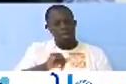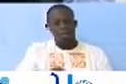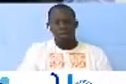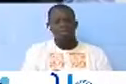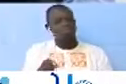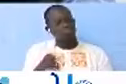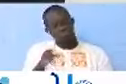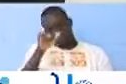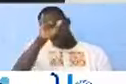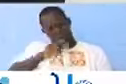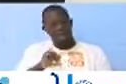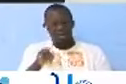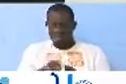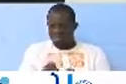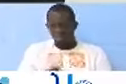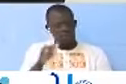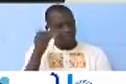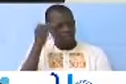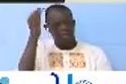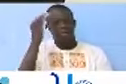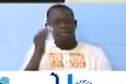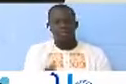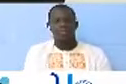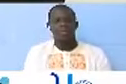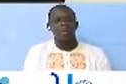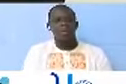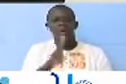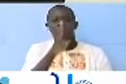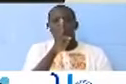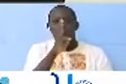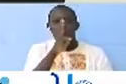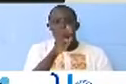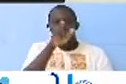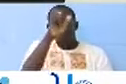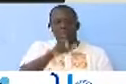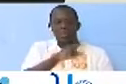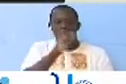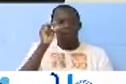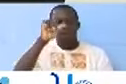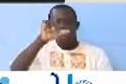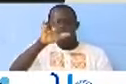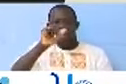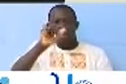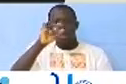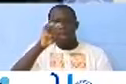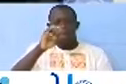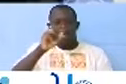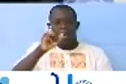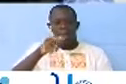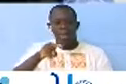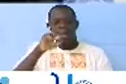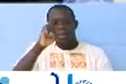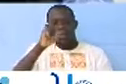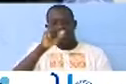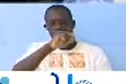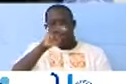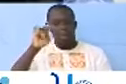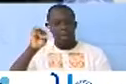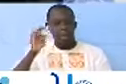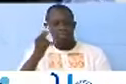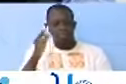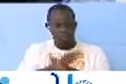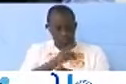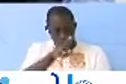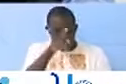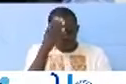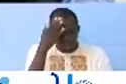Avanya tawala. I forgot the year too. Okay. And who was Lamine Sanneh? Did you know him before? Kumala nyung ni Lamine Sanneh. Yalo ne nungo